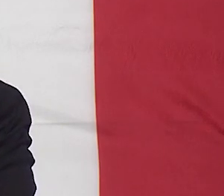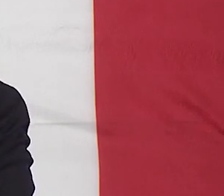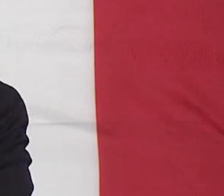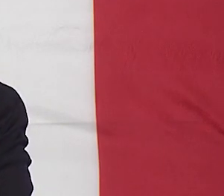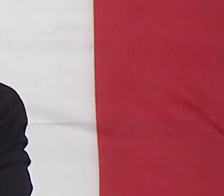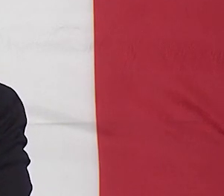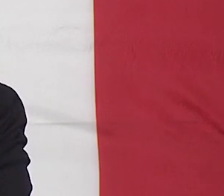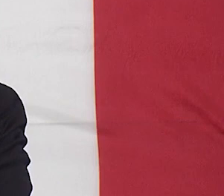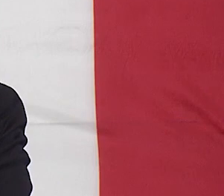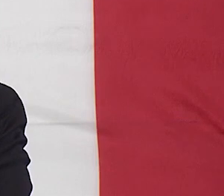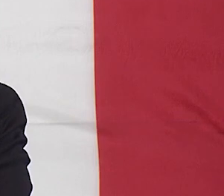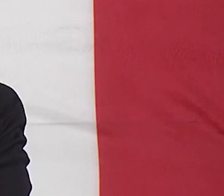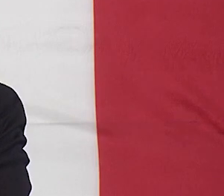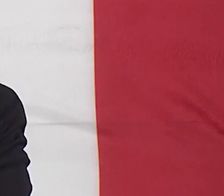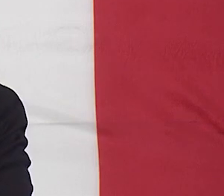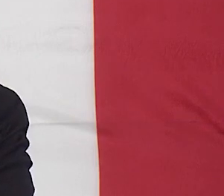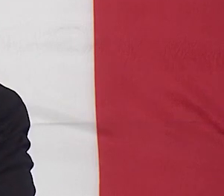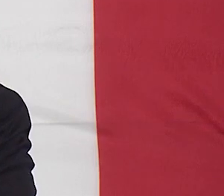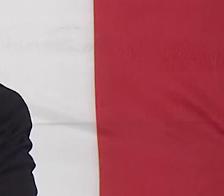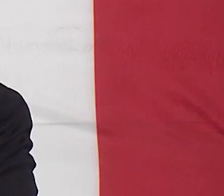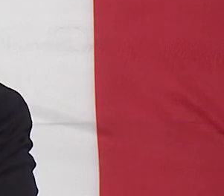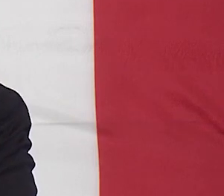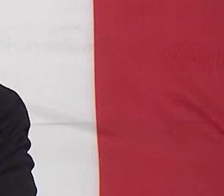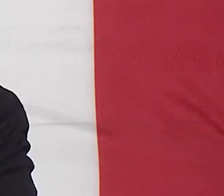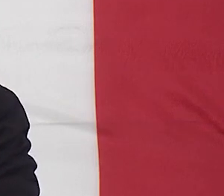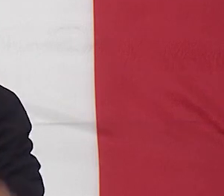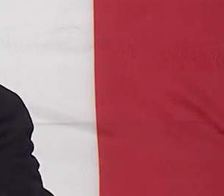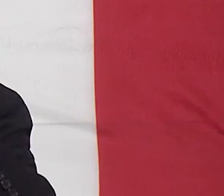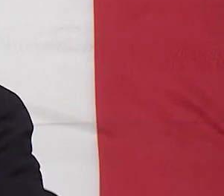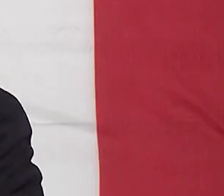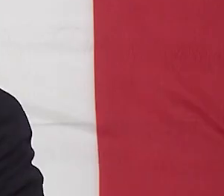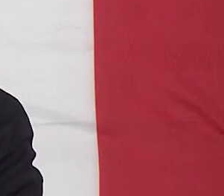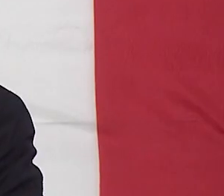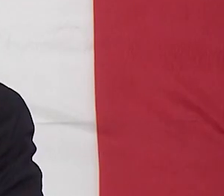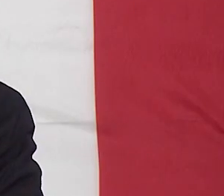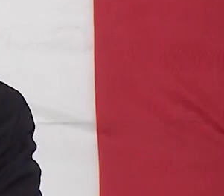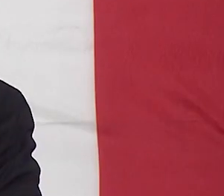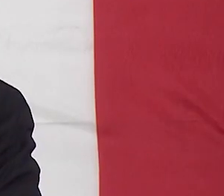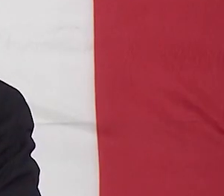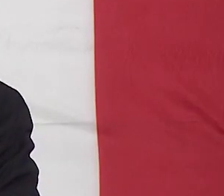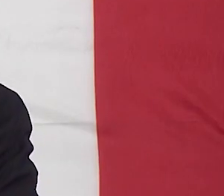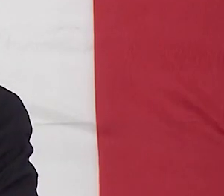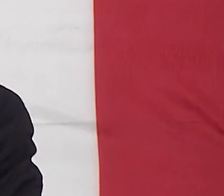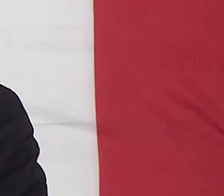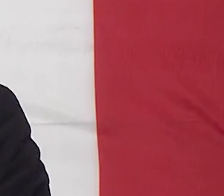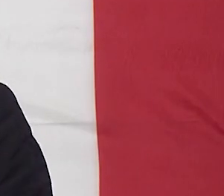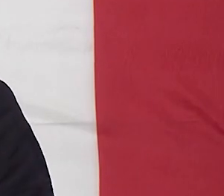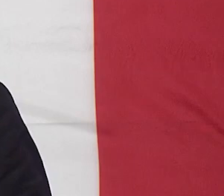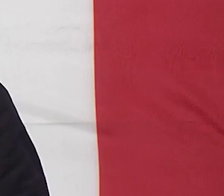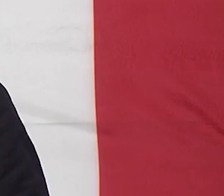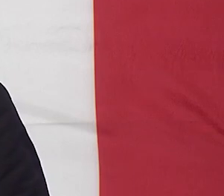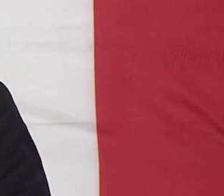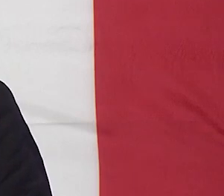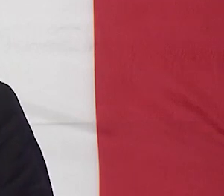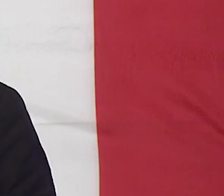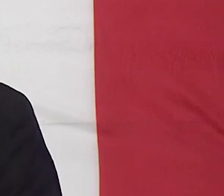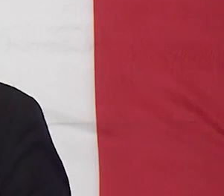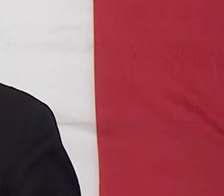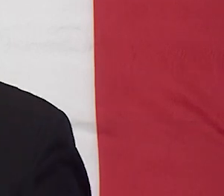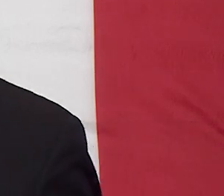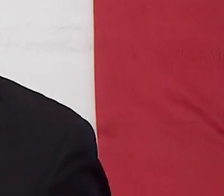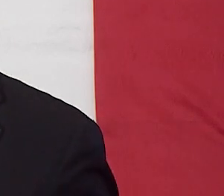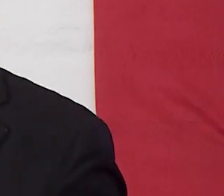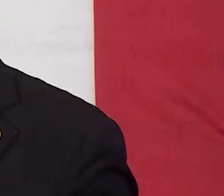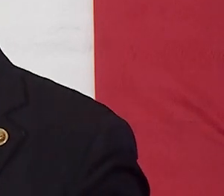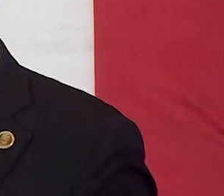Y nos enseñó a nosotros a ser cristianos que creemos en un rey. And he taught us to be Christians that believe in one king. Y que oremos